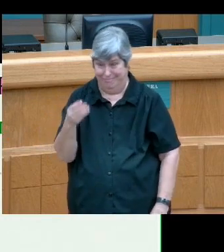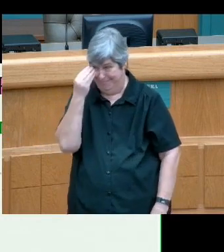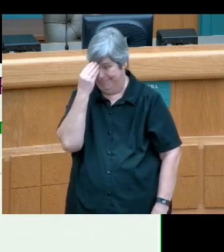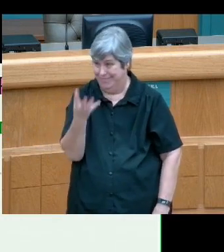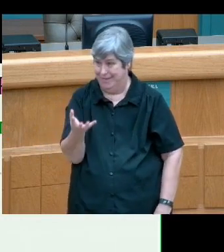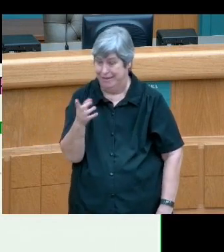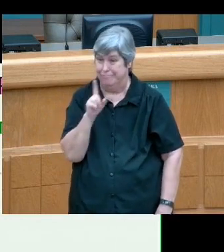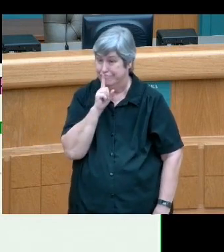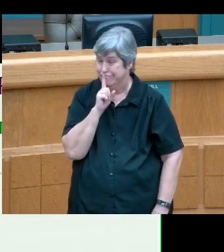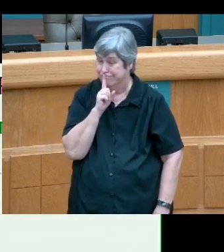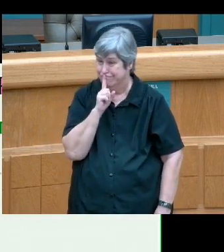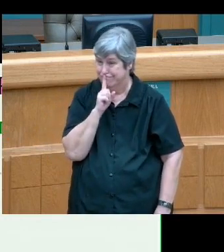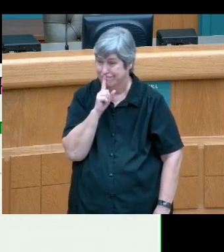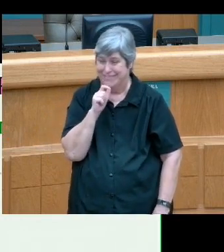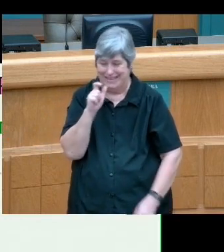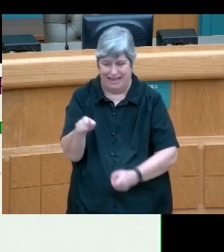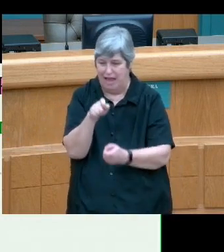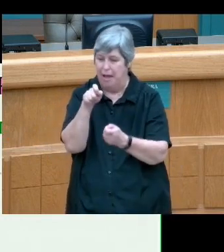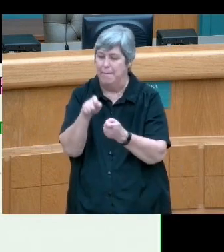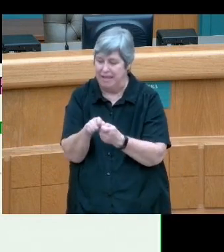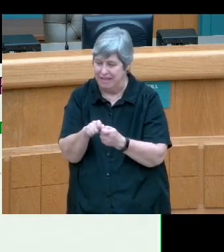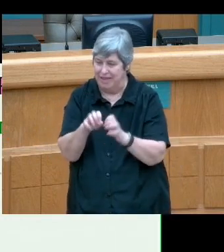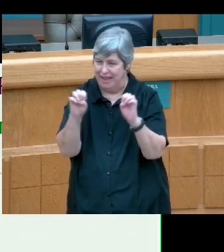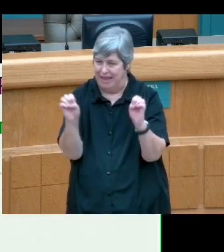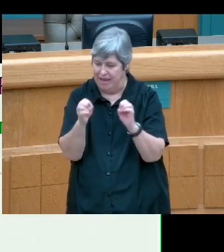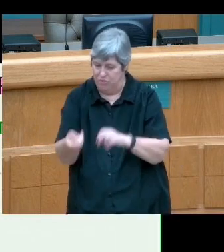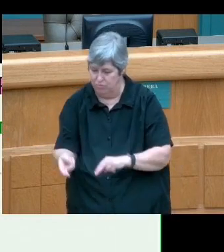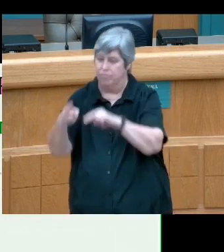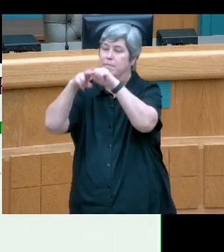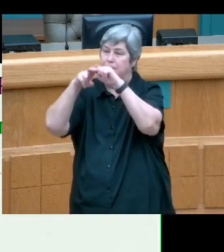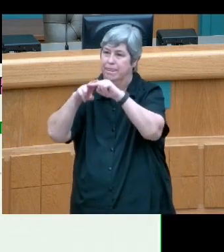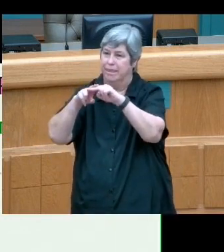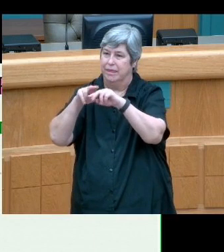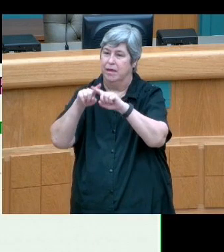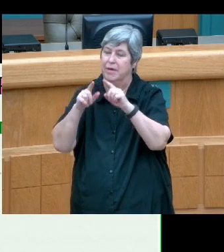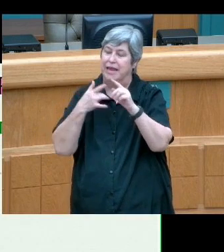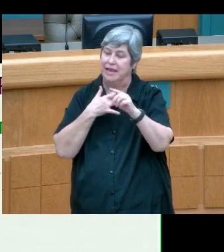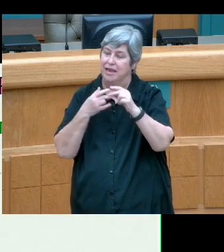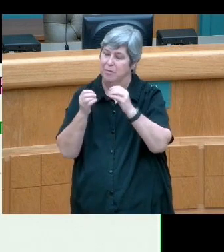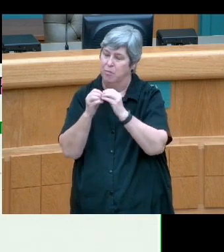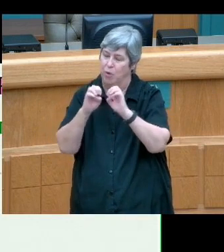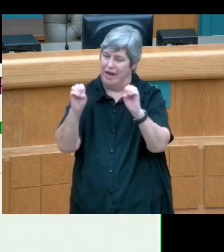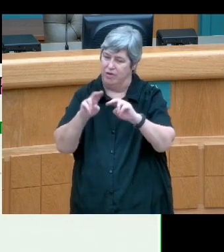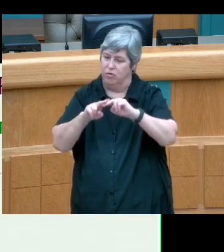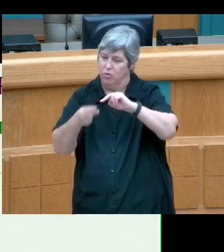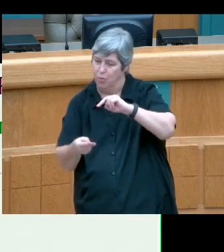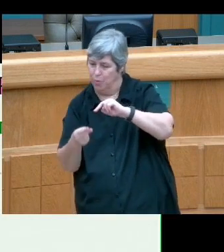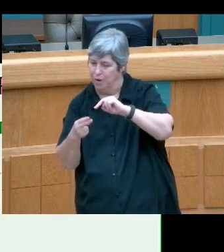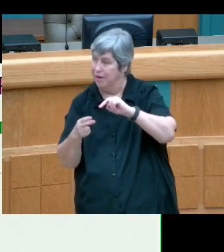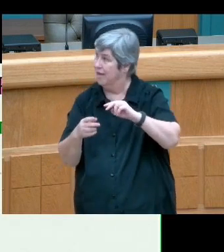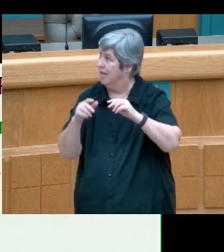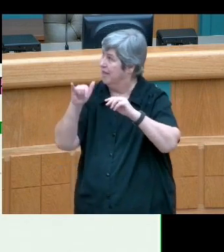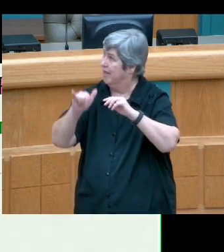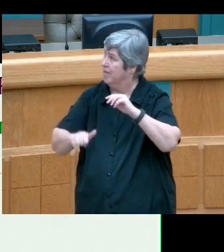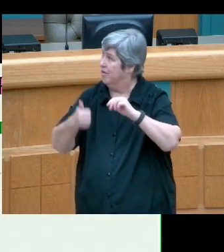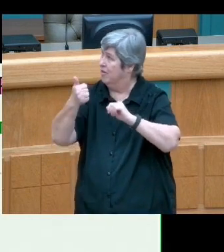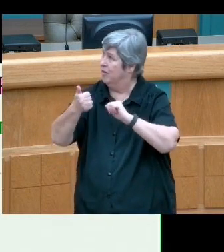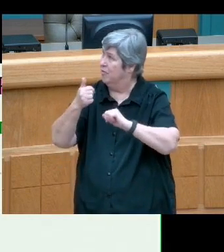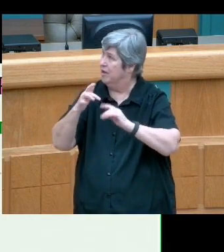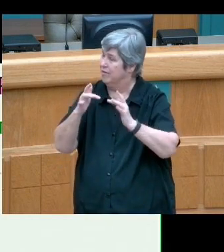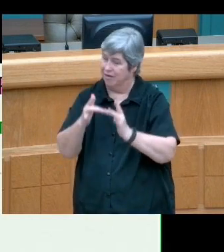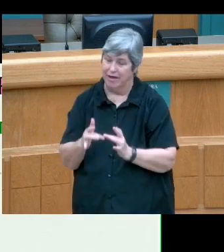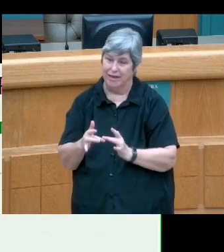that there wasn't explicitly an Easter bump. There was more of an Easter trough. Because you can see on Easter, that's the lowest amount